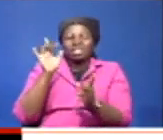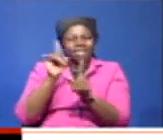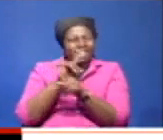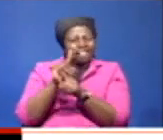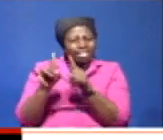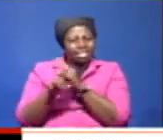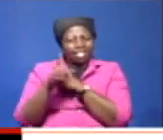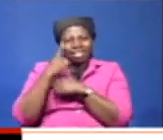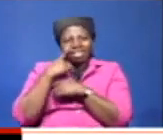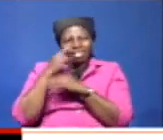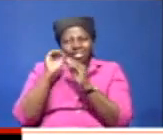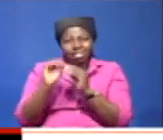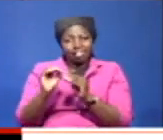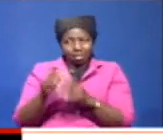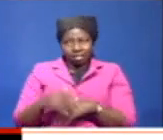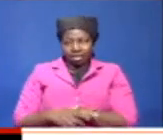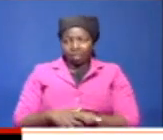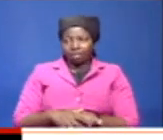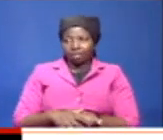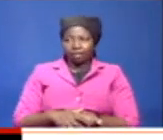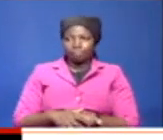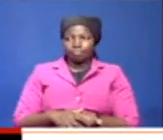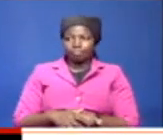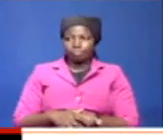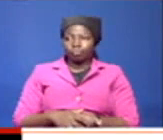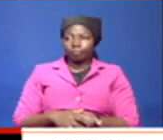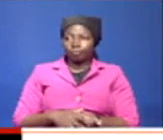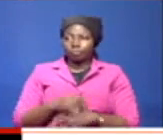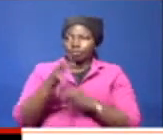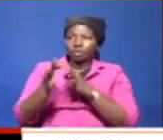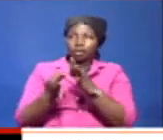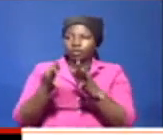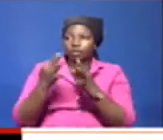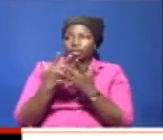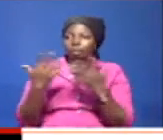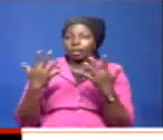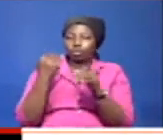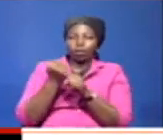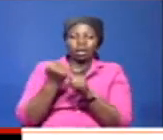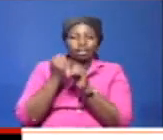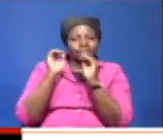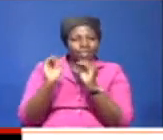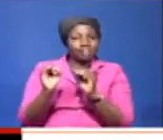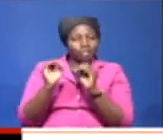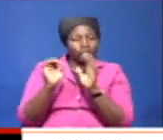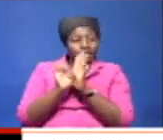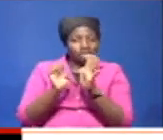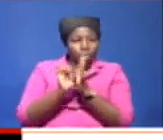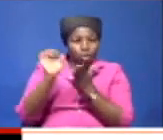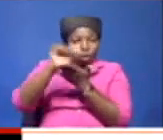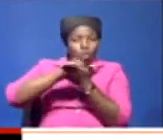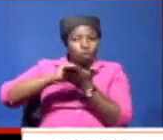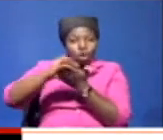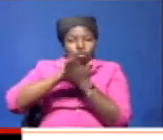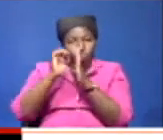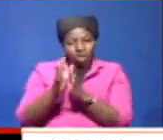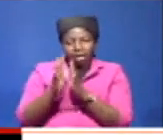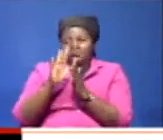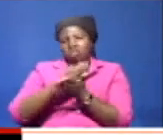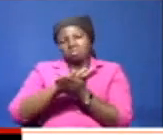then all you have to deal with is the slipperiness. But if something's not working, like as mundane as the washer, then you're in big trouble. And this we saw with